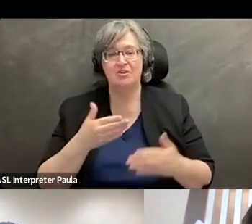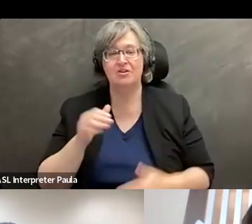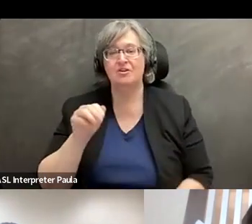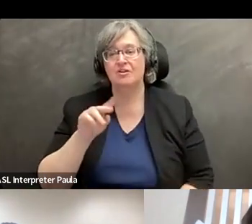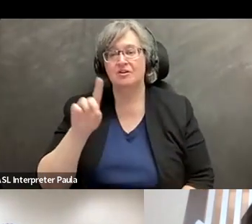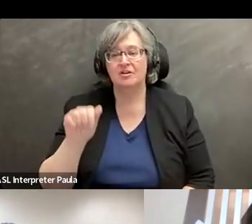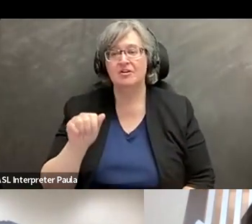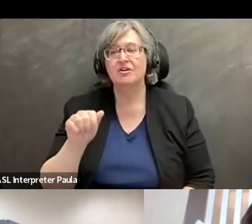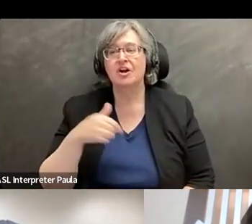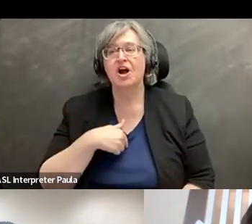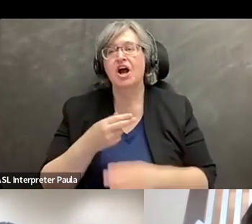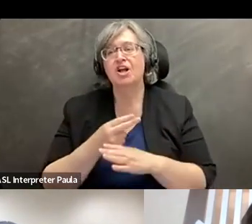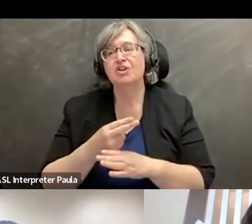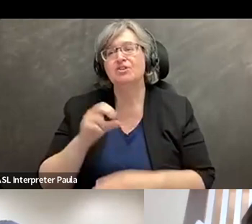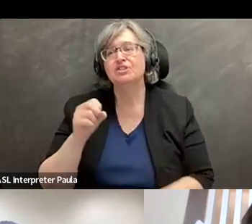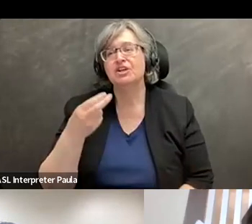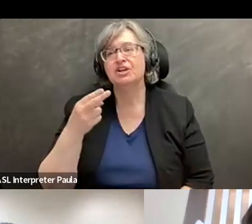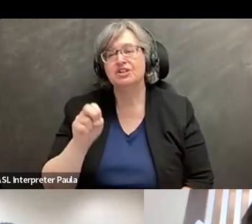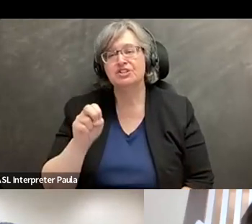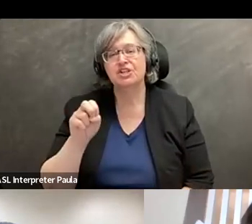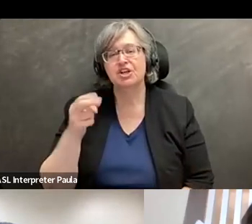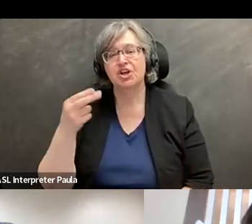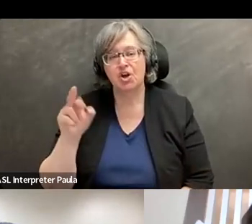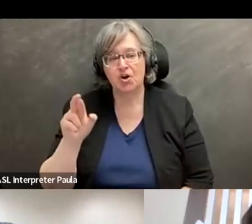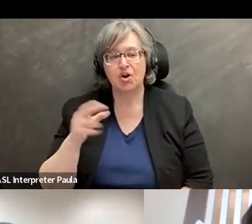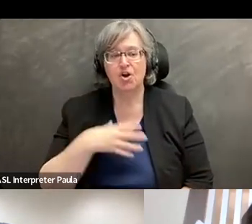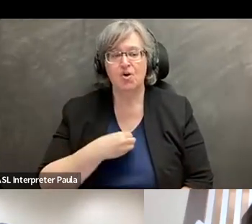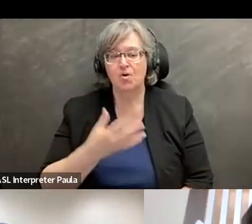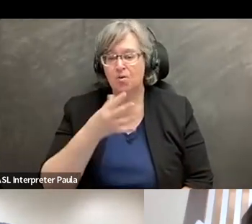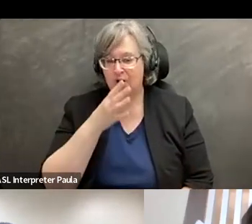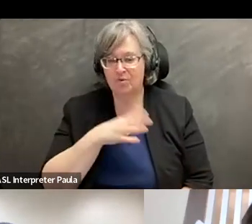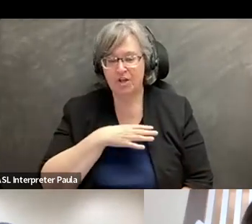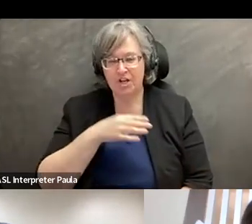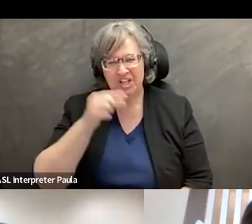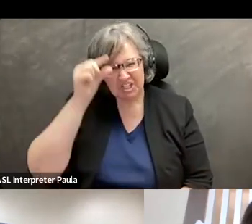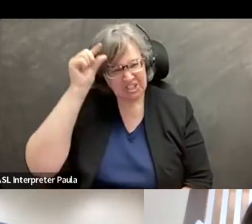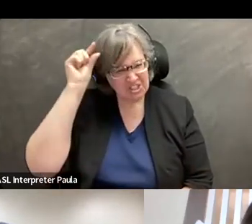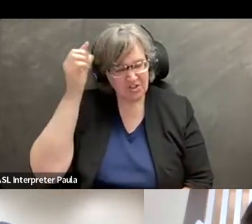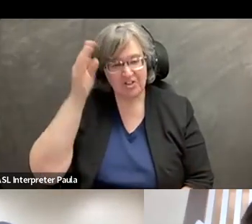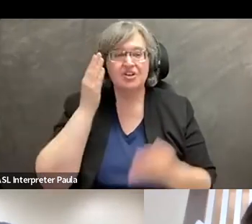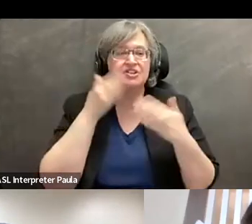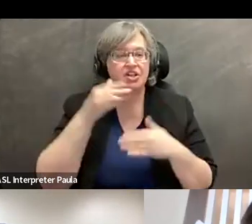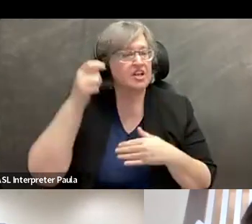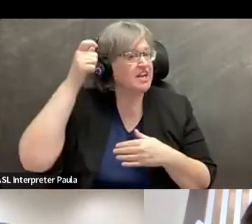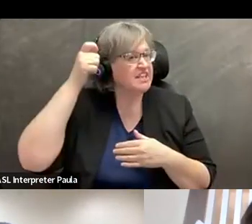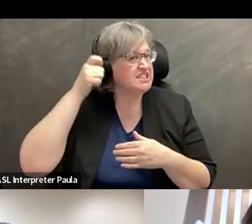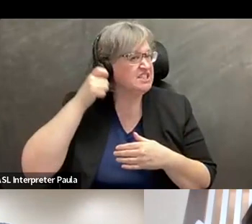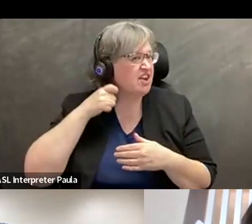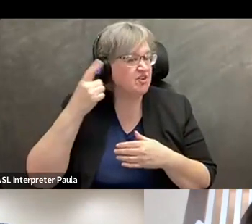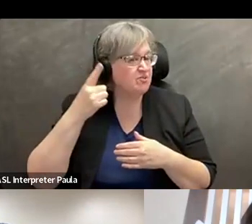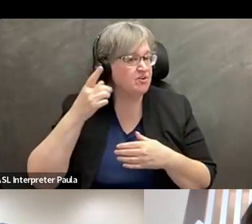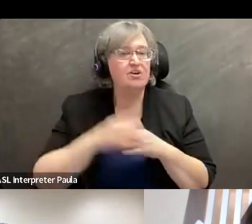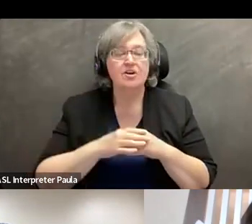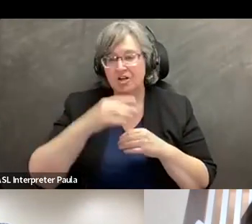Amanda Arbor. I use she, her pronouns. I am a white woman. I have short, dark hair that's shaved on one side and